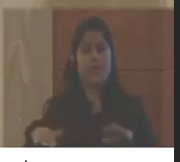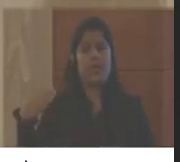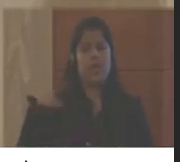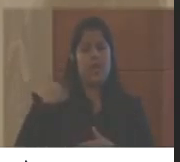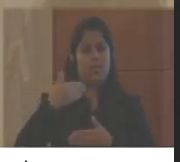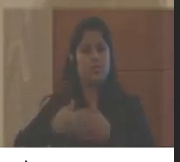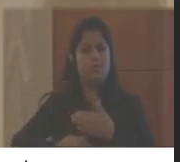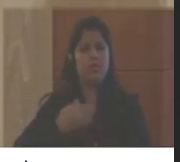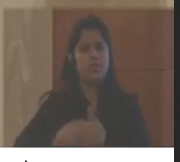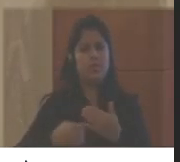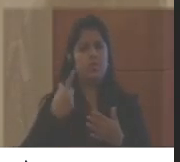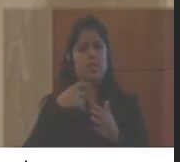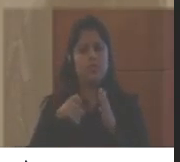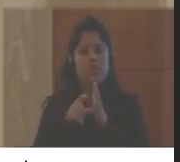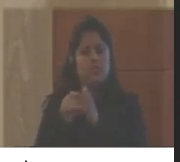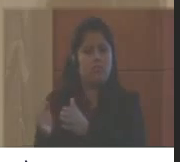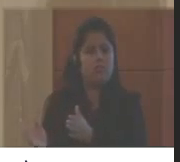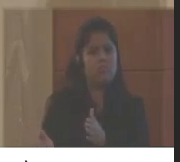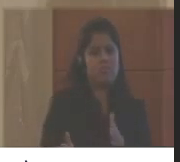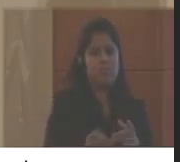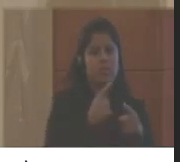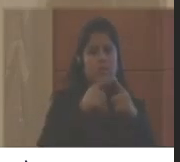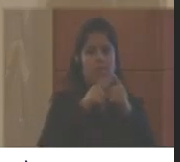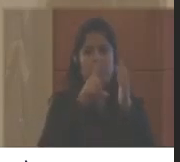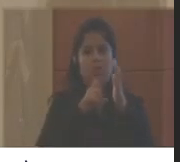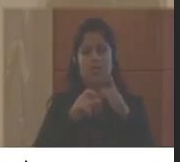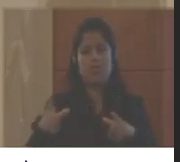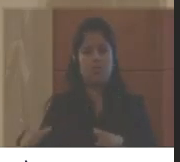But with an objective, with an initial objective, which is